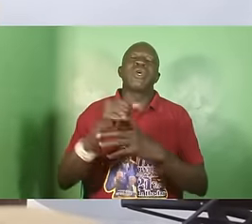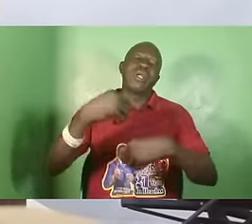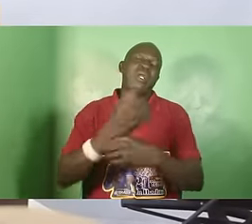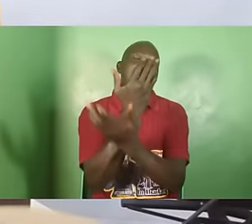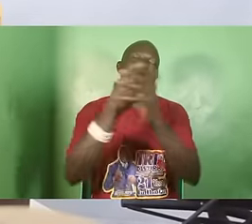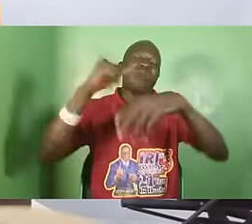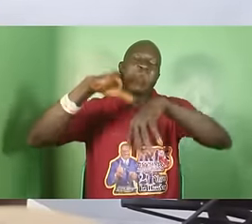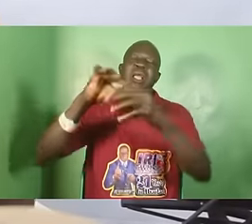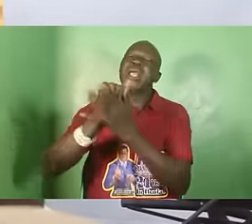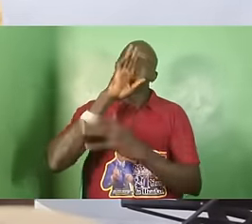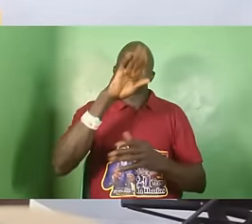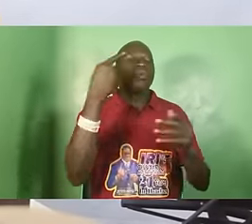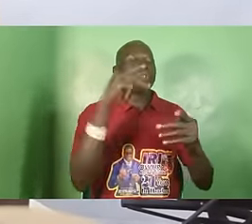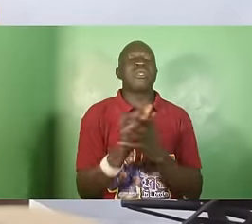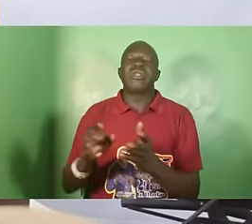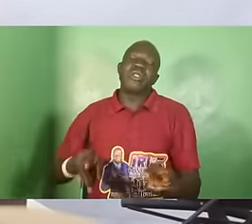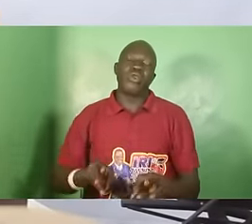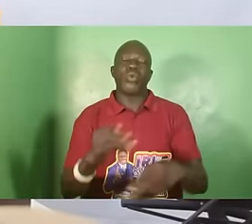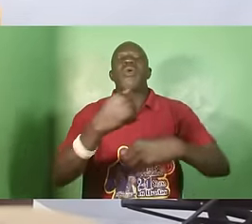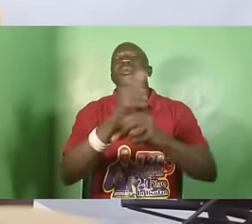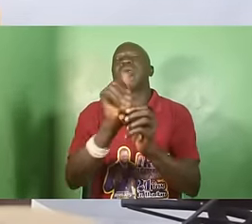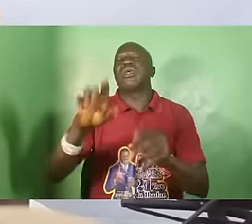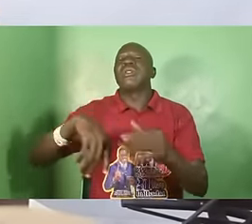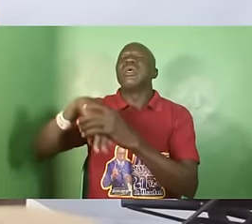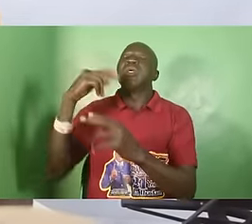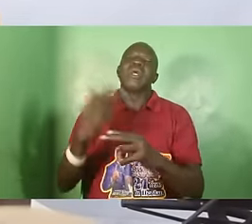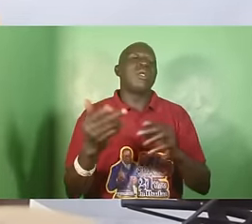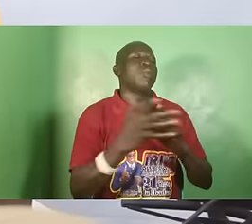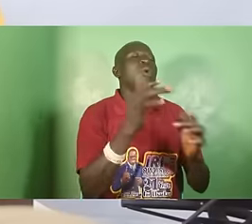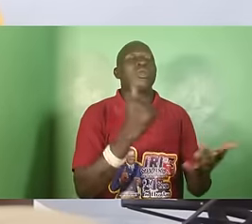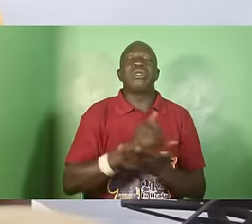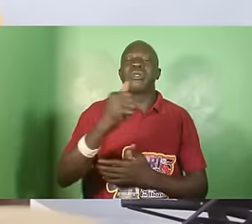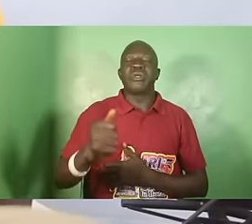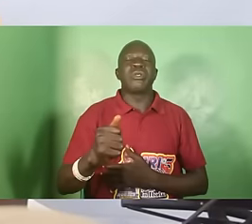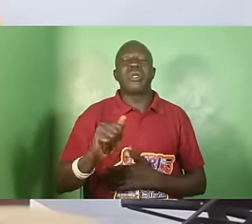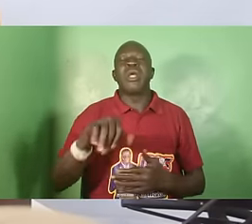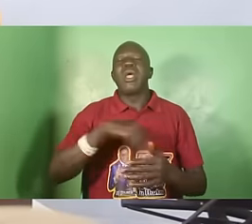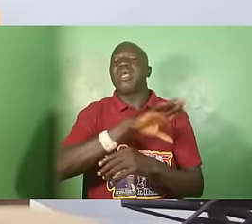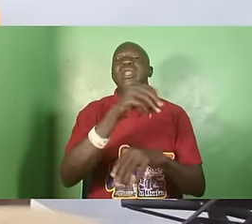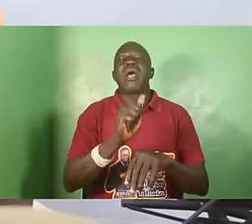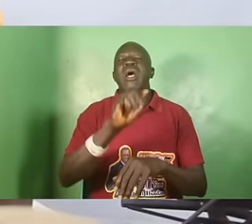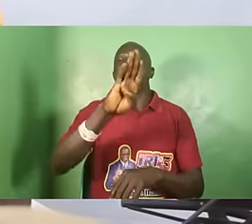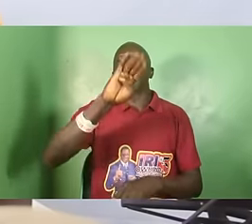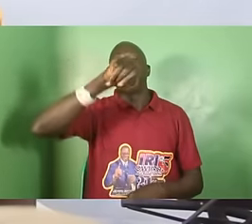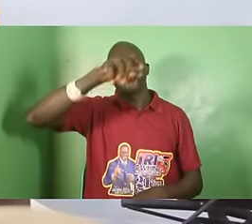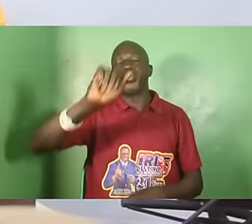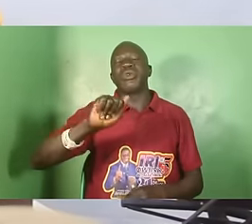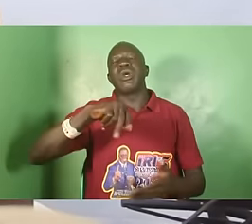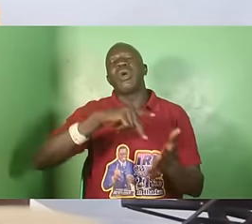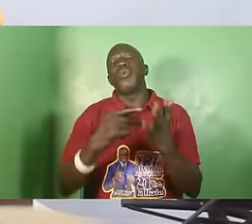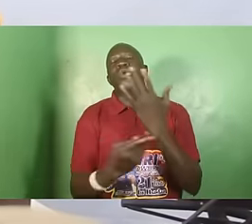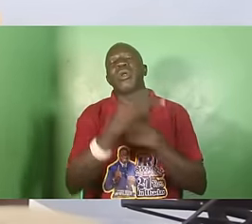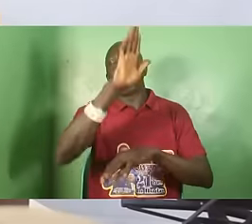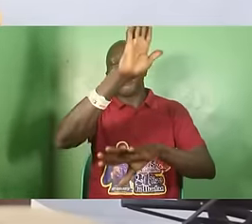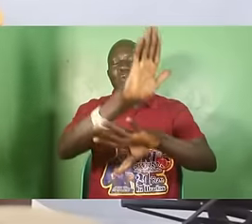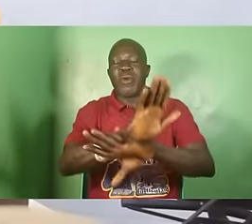your own. When you are big bang. Amen. In the name of Jesus. Amen. In Abuja. In Abuja. Ago maru ni